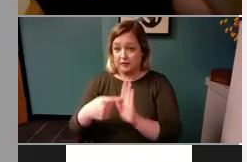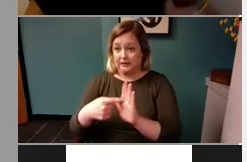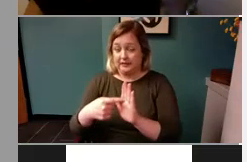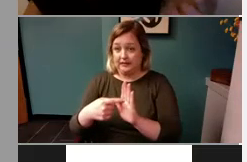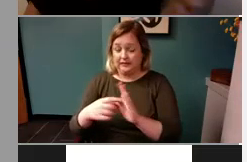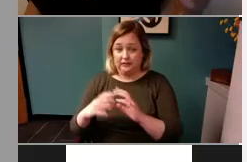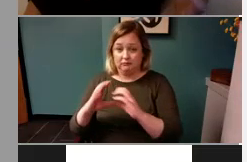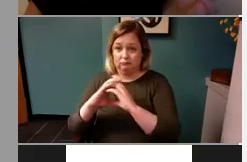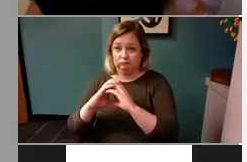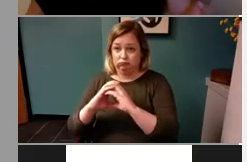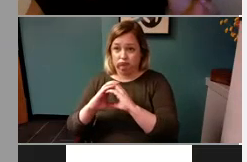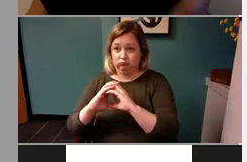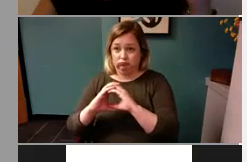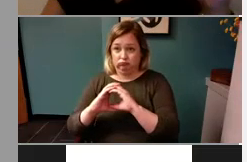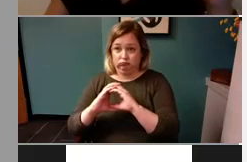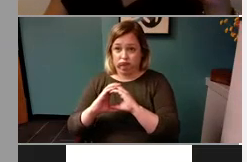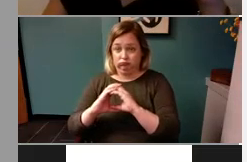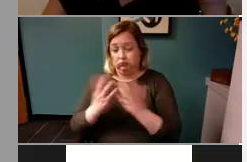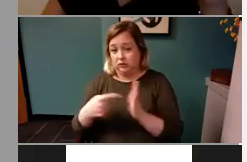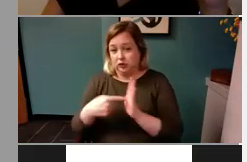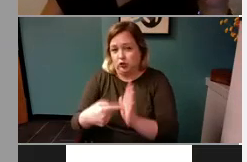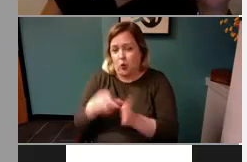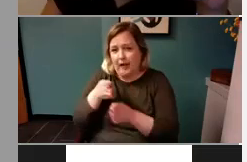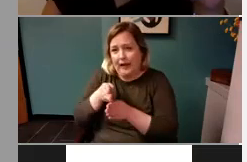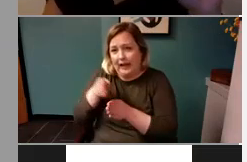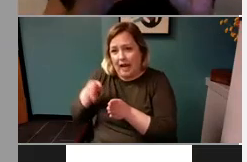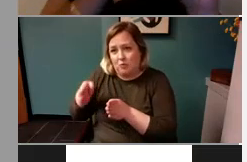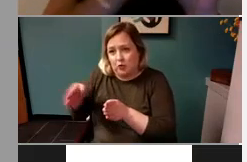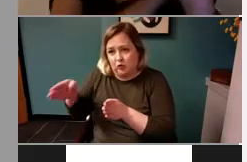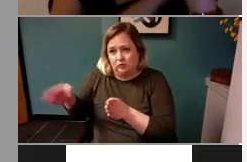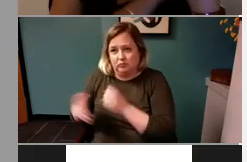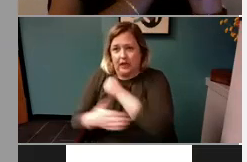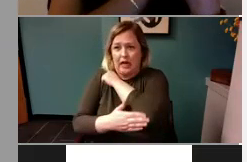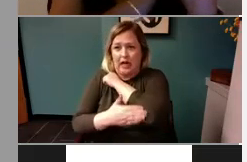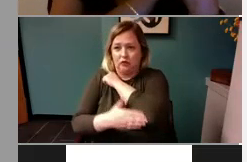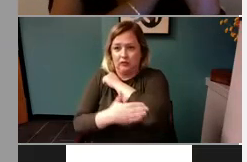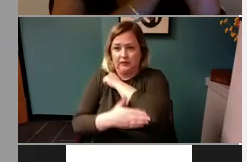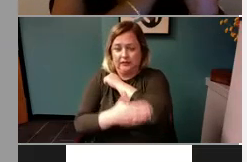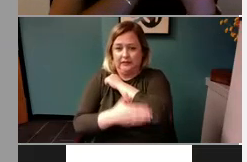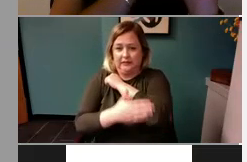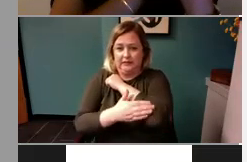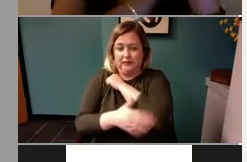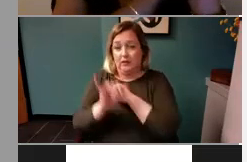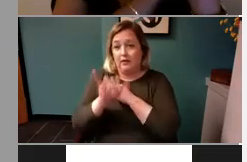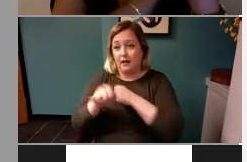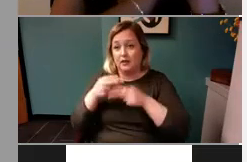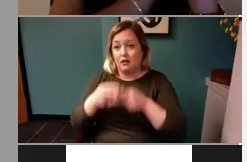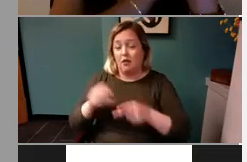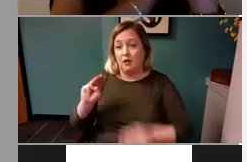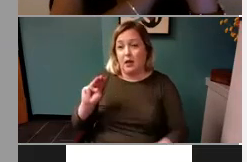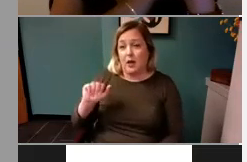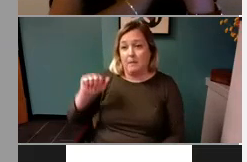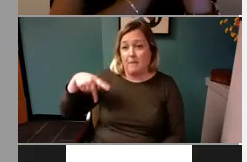represent neighboring countries, right? So this is called the map coloring problem. And that